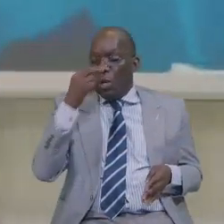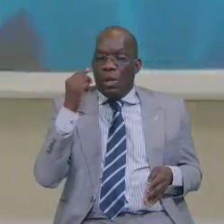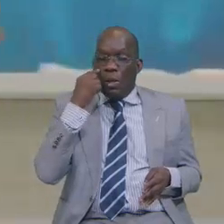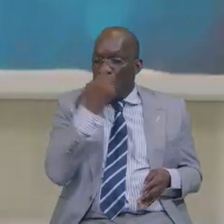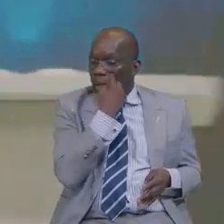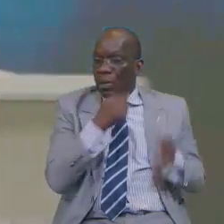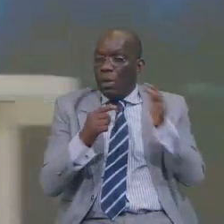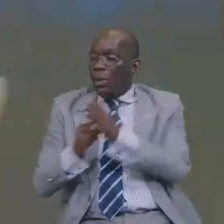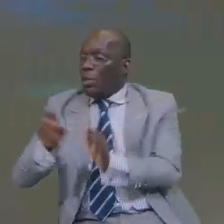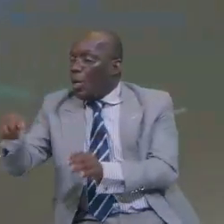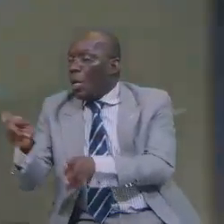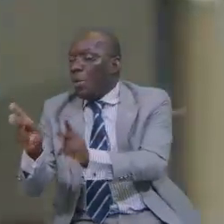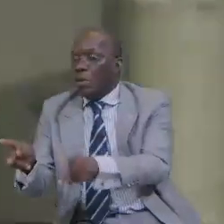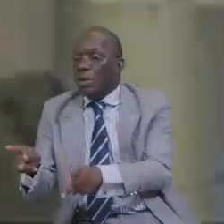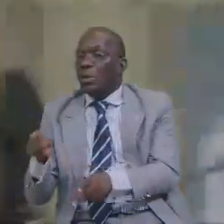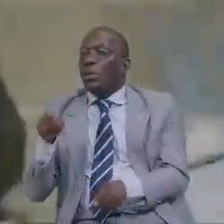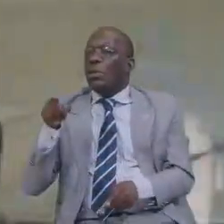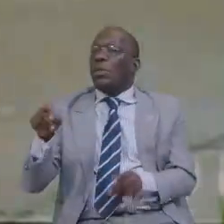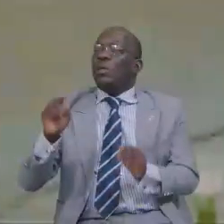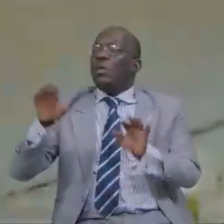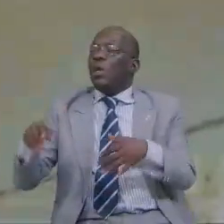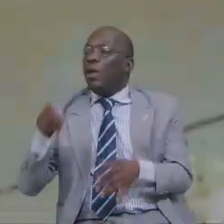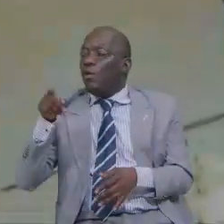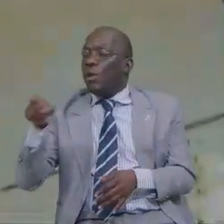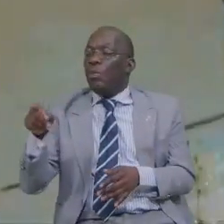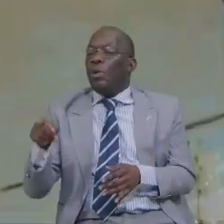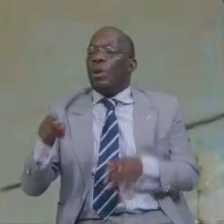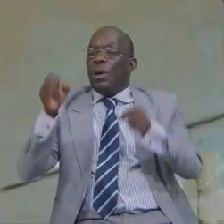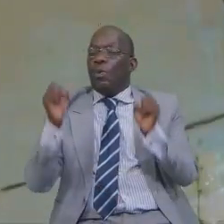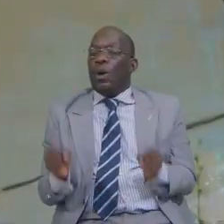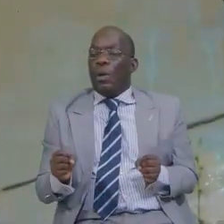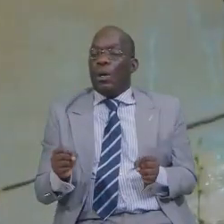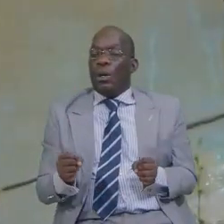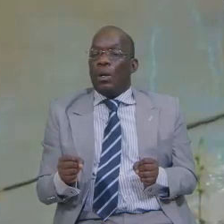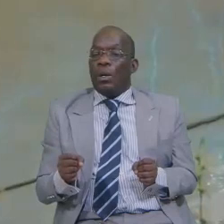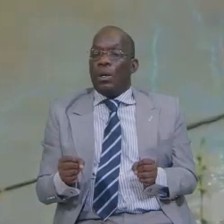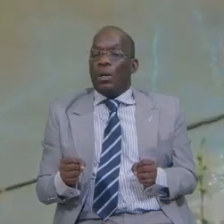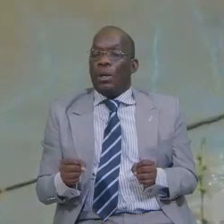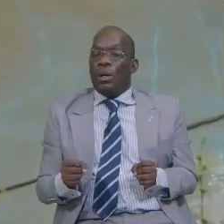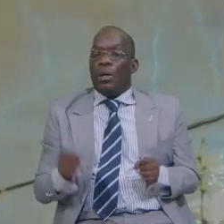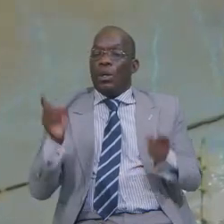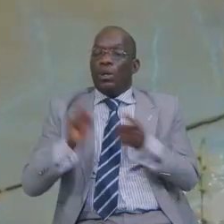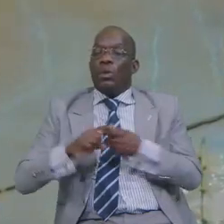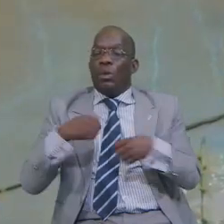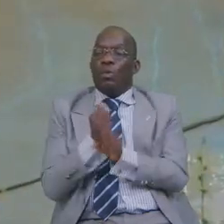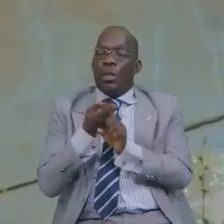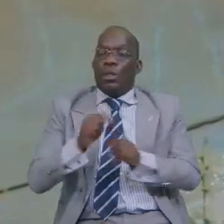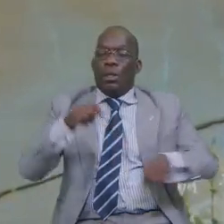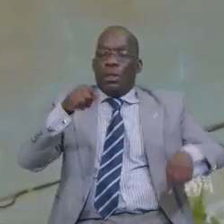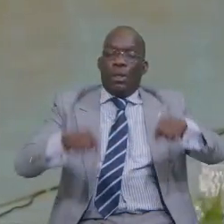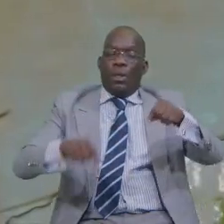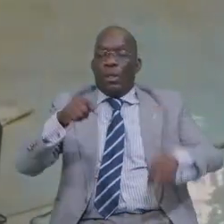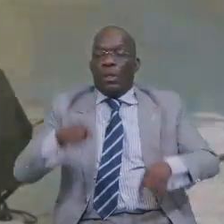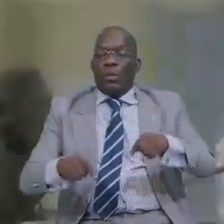other person, he gives him power to make the lame walk. This